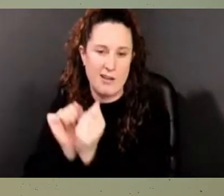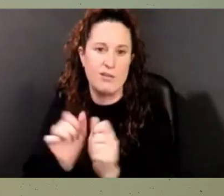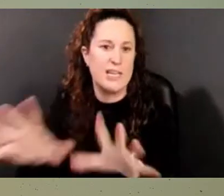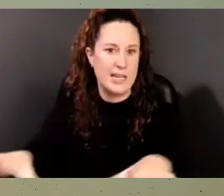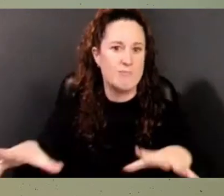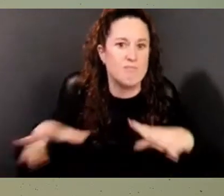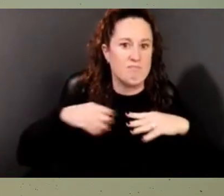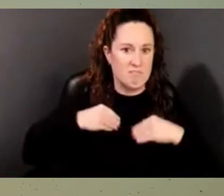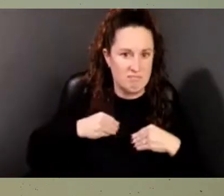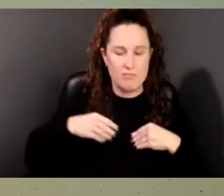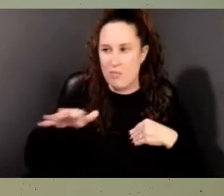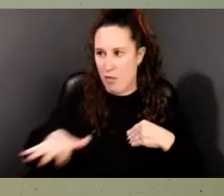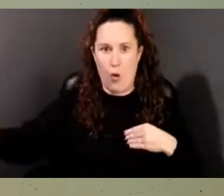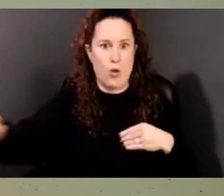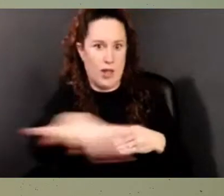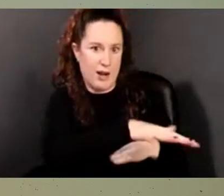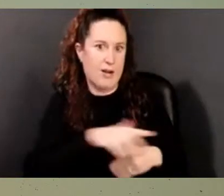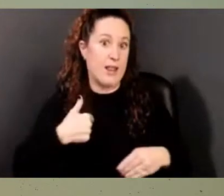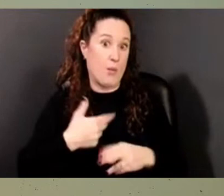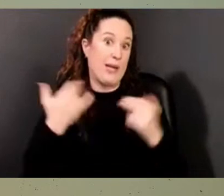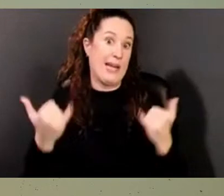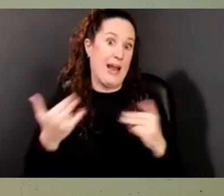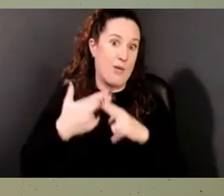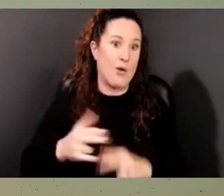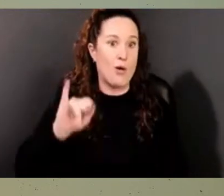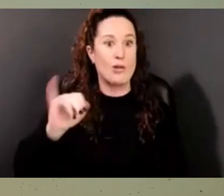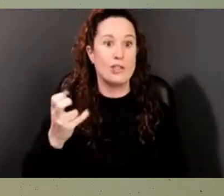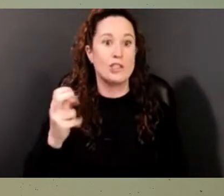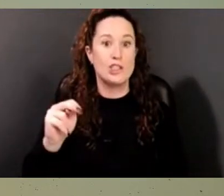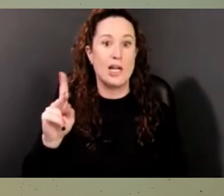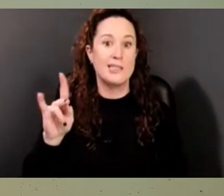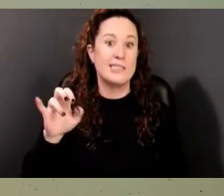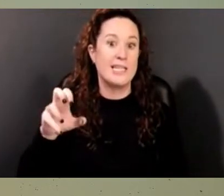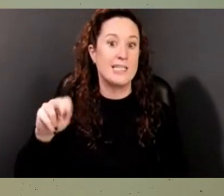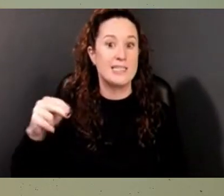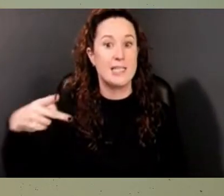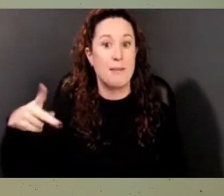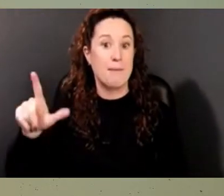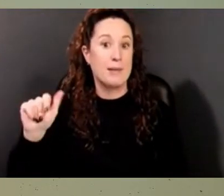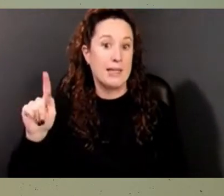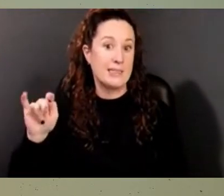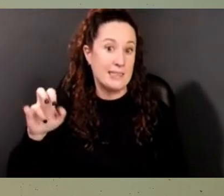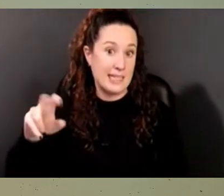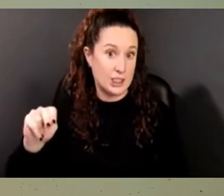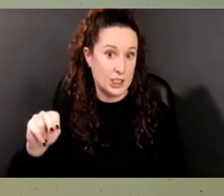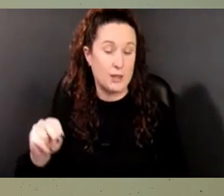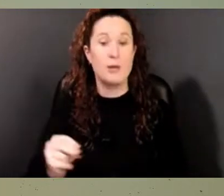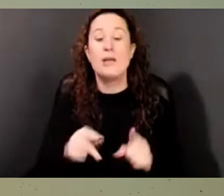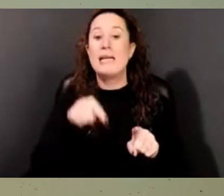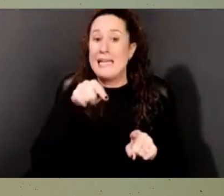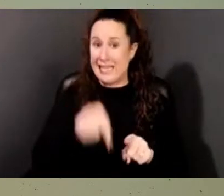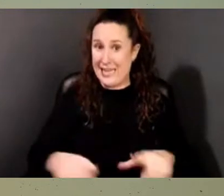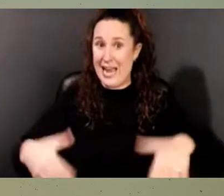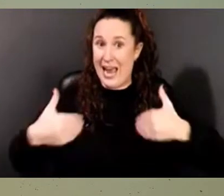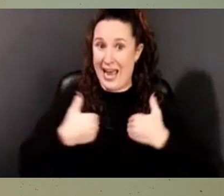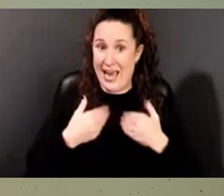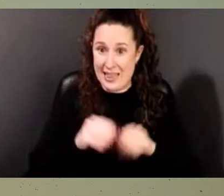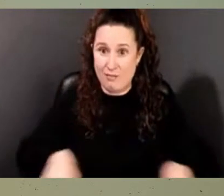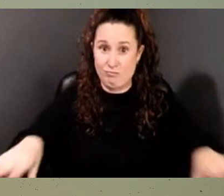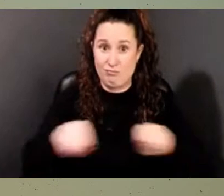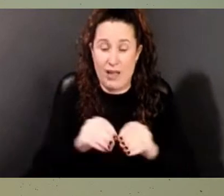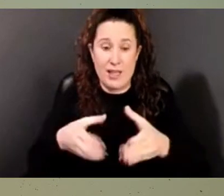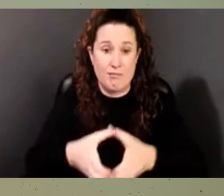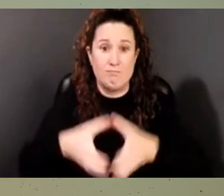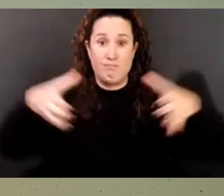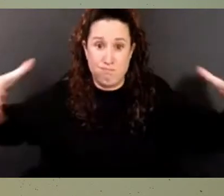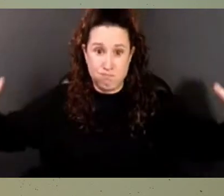Dickinson Plantation. John began to expand the plantation and eventually owned approximately 5,000 acres